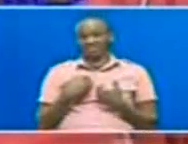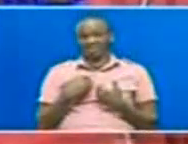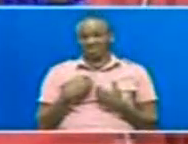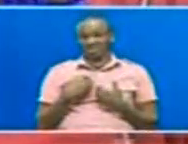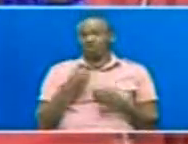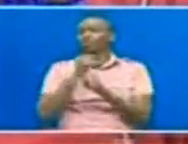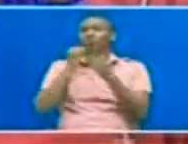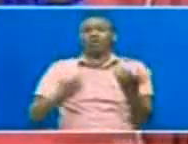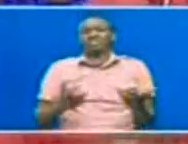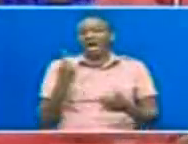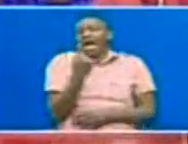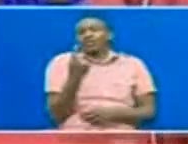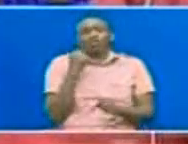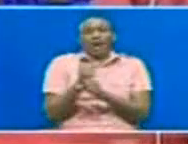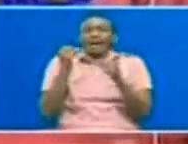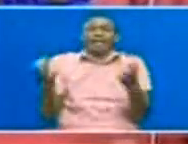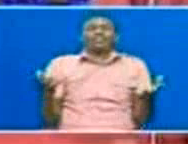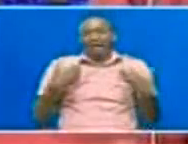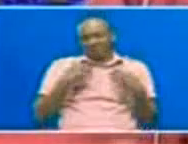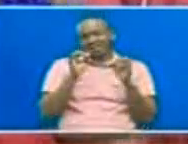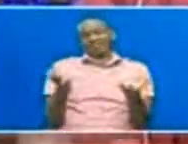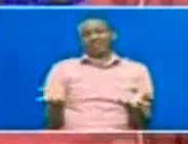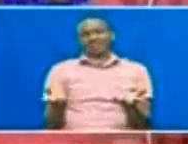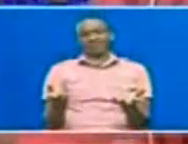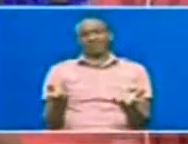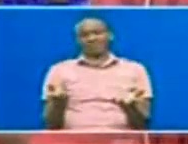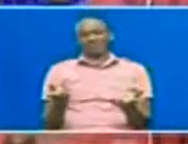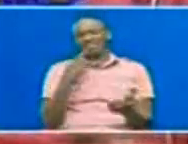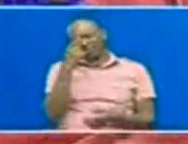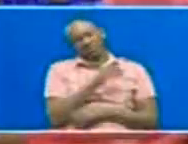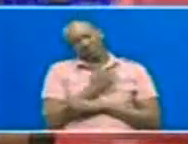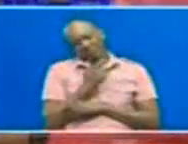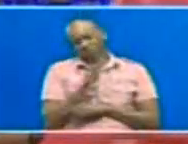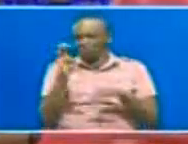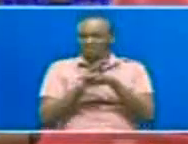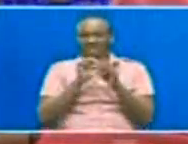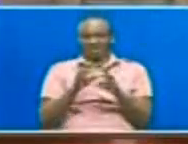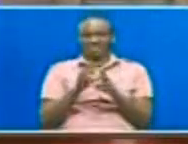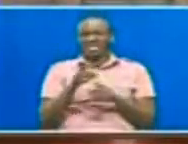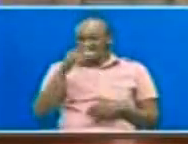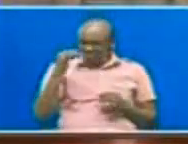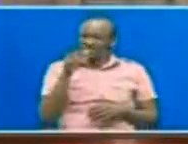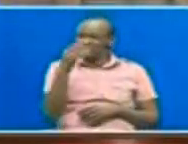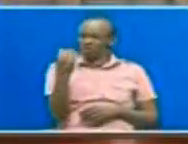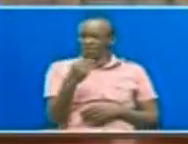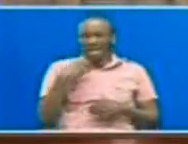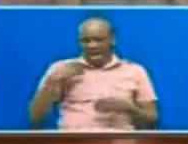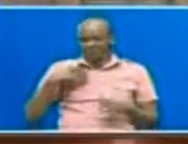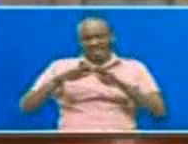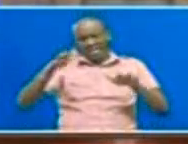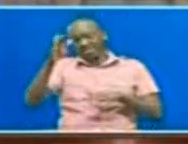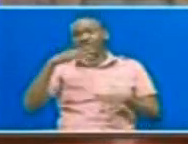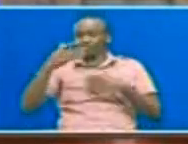we have nothing to do. We have nothing to do. Yeah. So I was thinking, if these guys had grounds where they